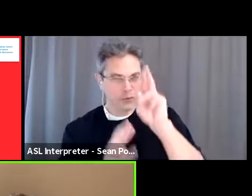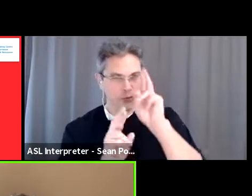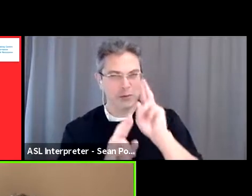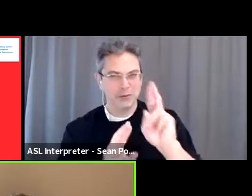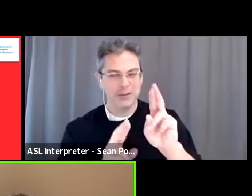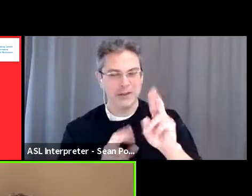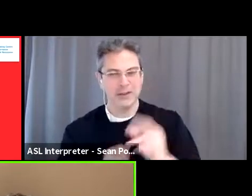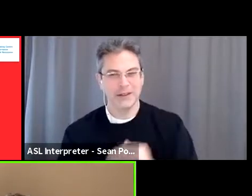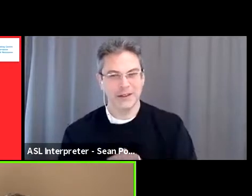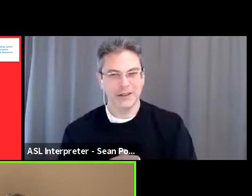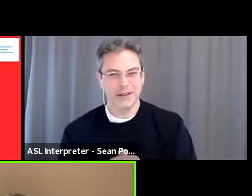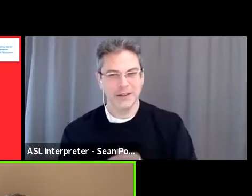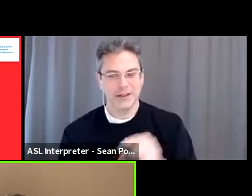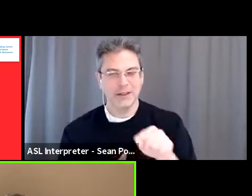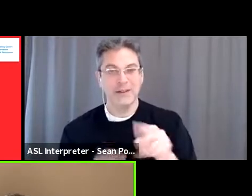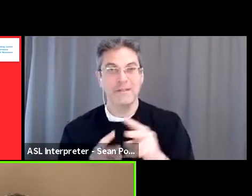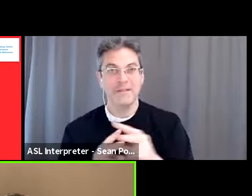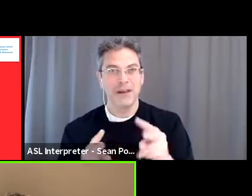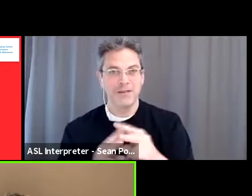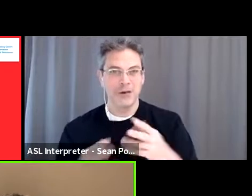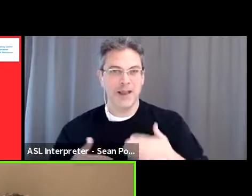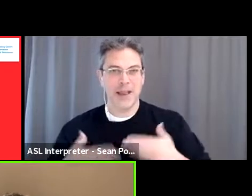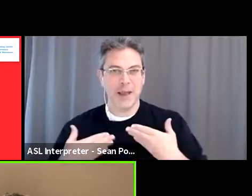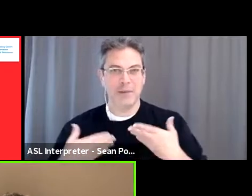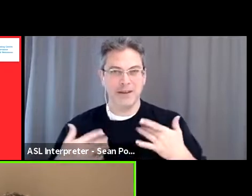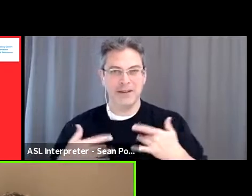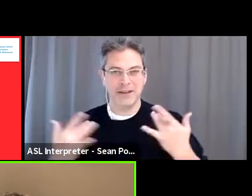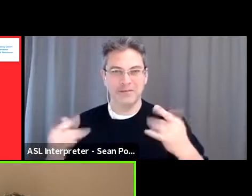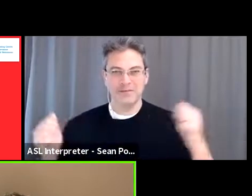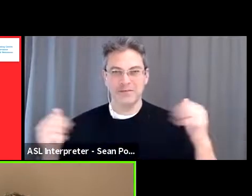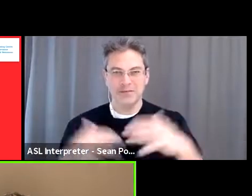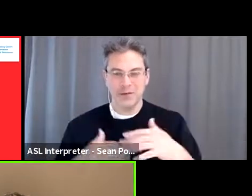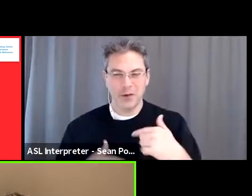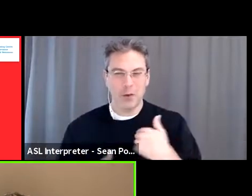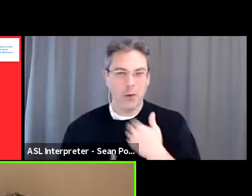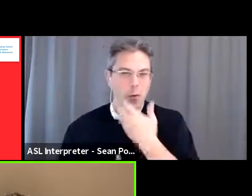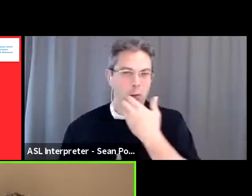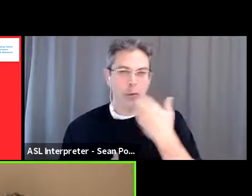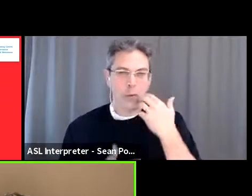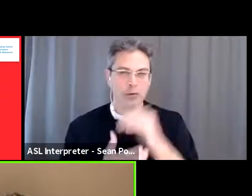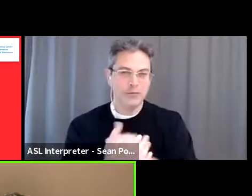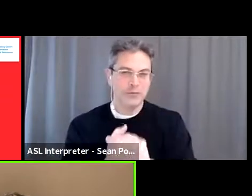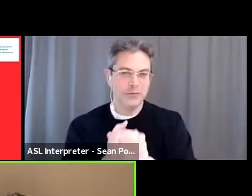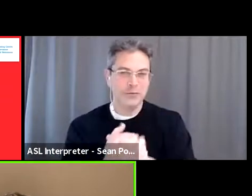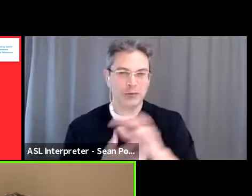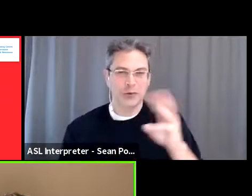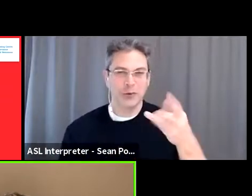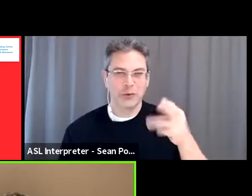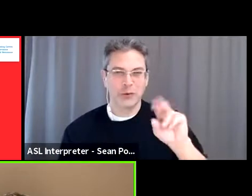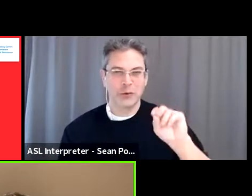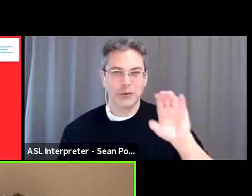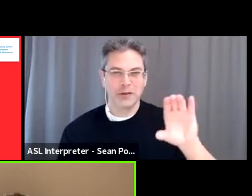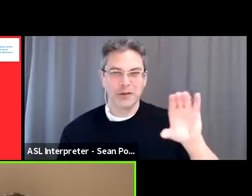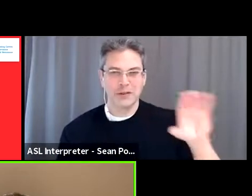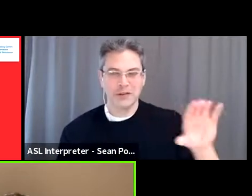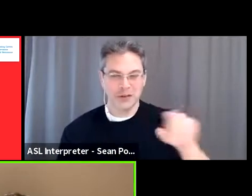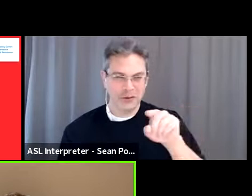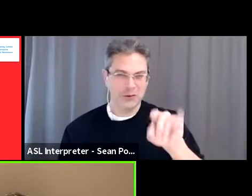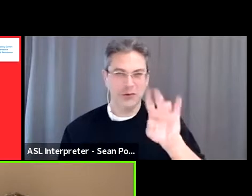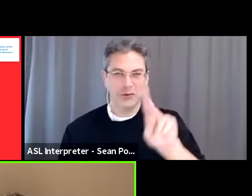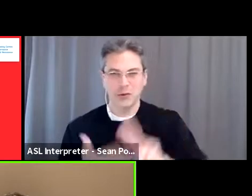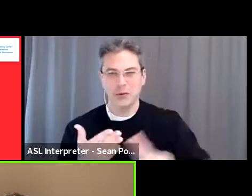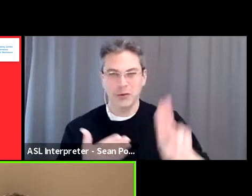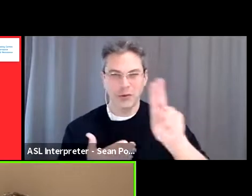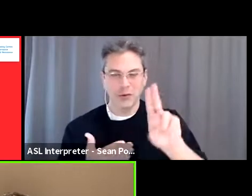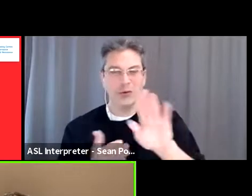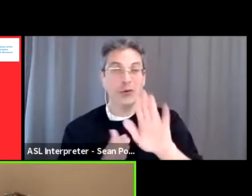at this very, very happy occasion, and warmly congratulate the Collaborating Center, its leaders, because leadership